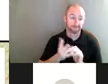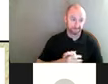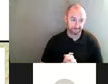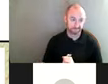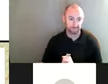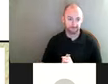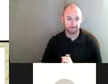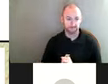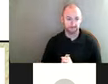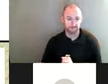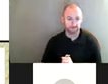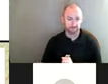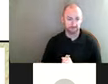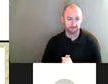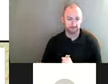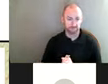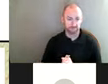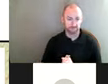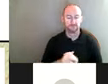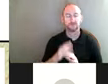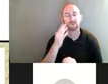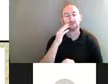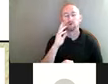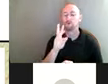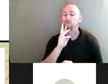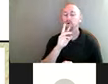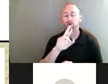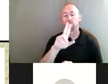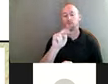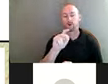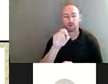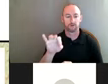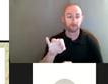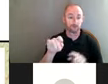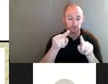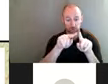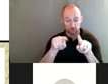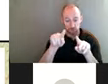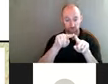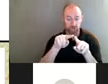Because runoff. And so that's the circles show